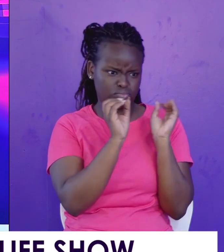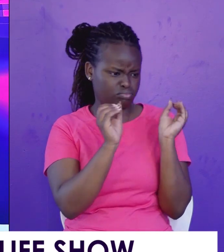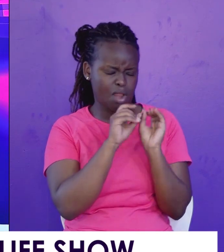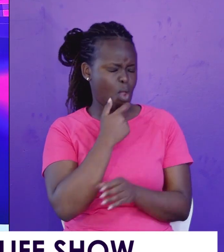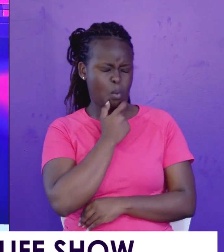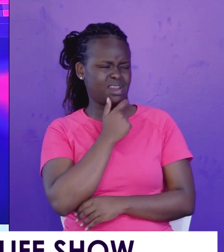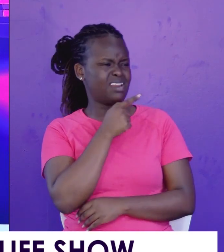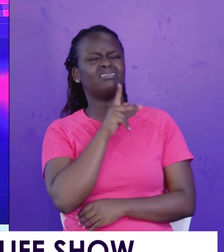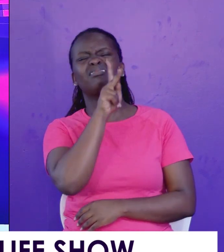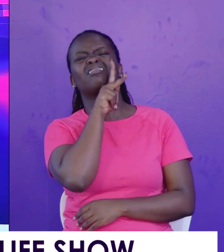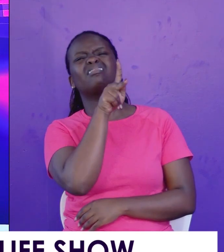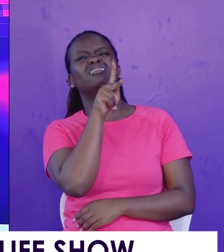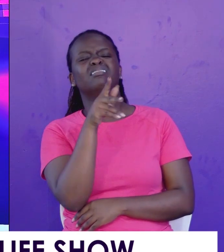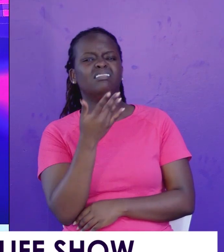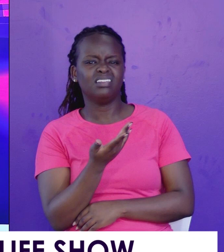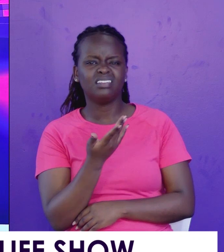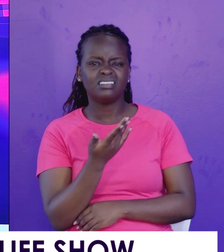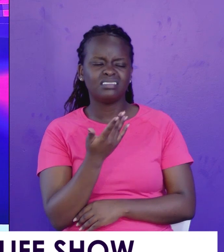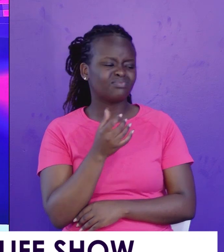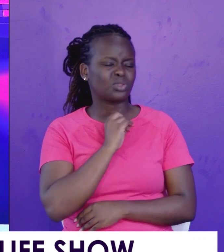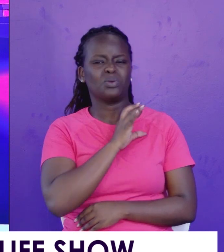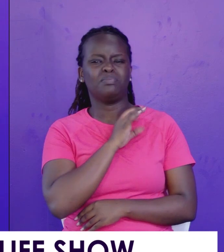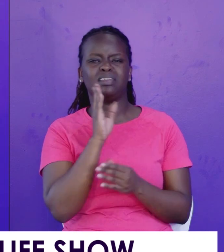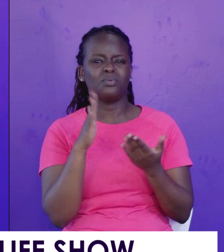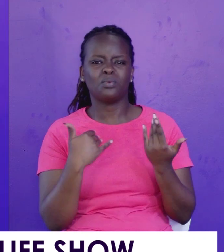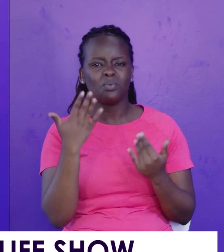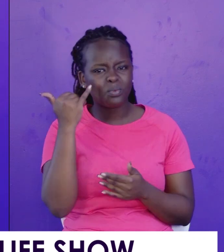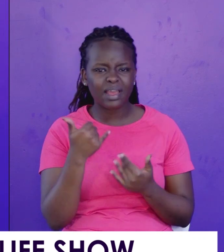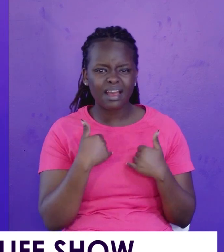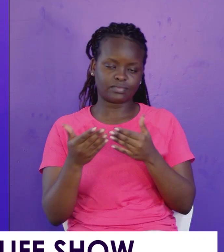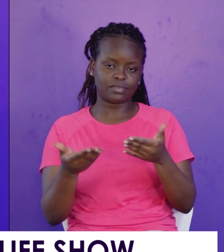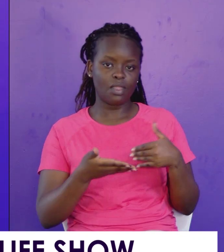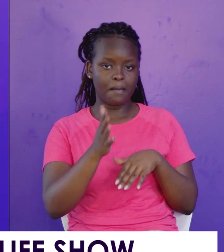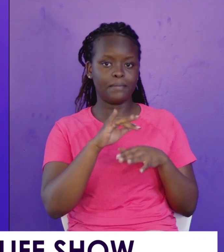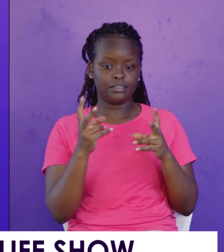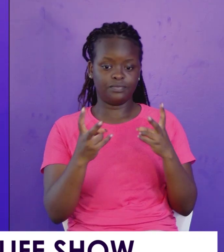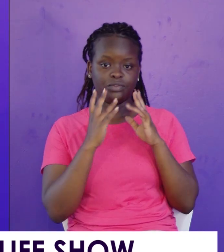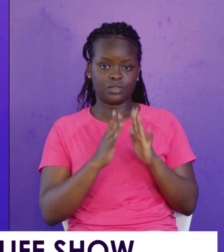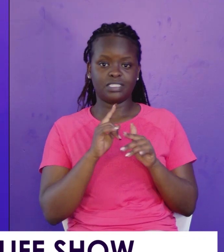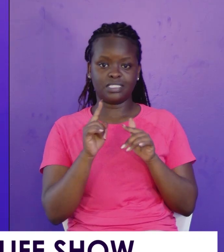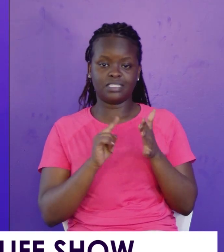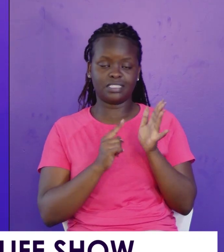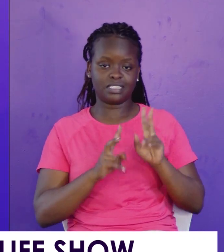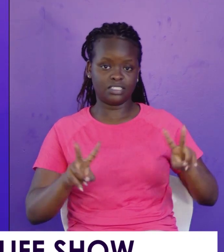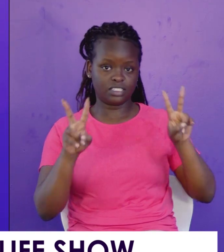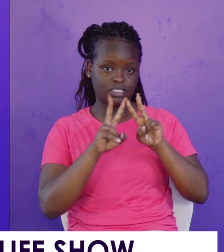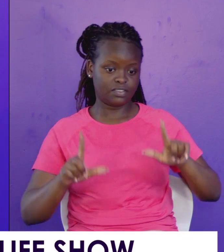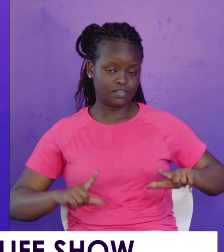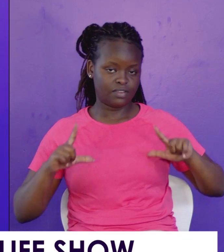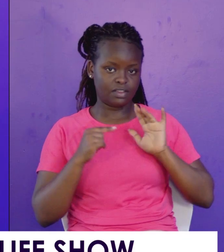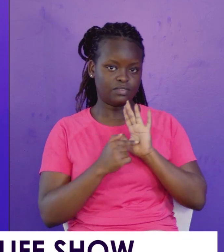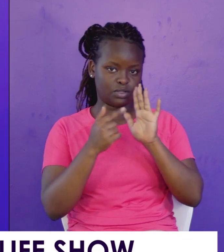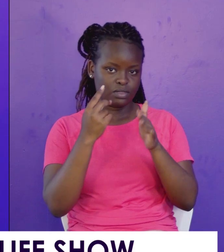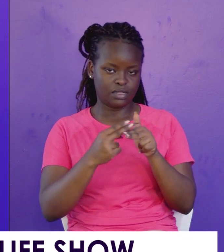making noise about Hold it. lack. Yeah. Lack of bread. Yes. Hold it there. This is the Treasures of Life show, and my name